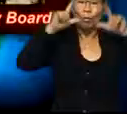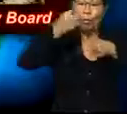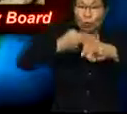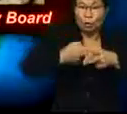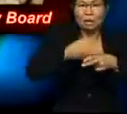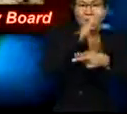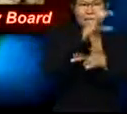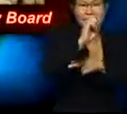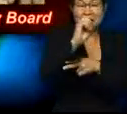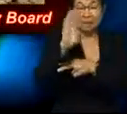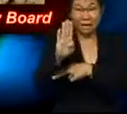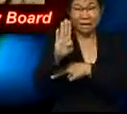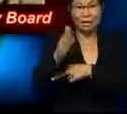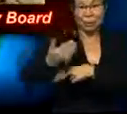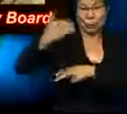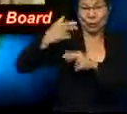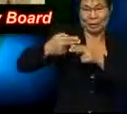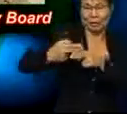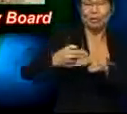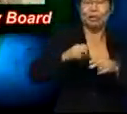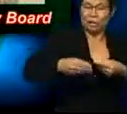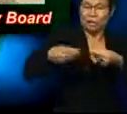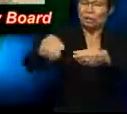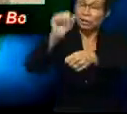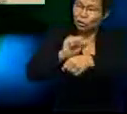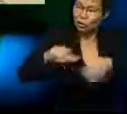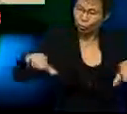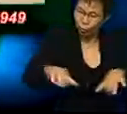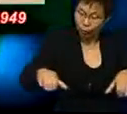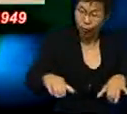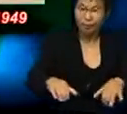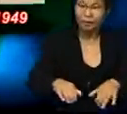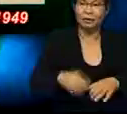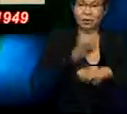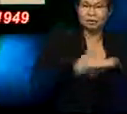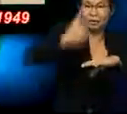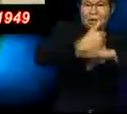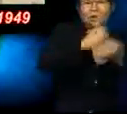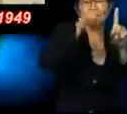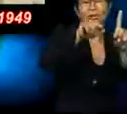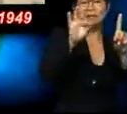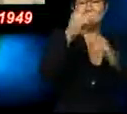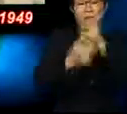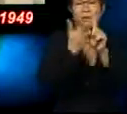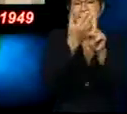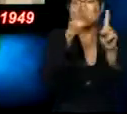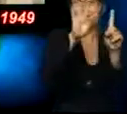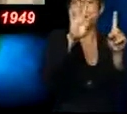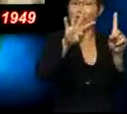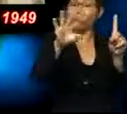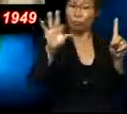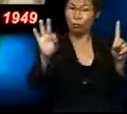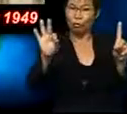the CEB, was given the job to do it. It was set up on the 1st of September